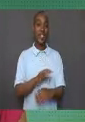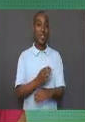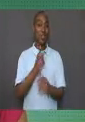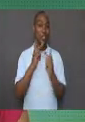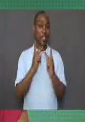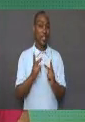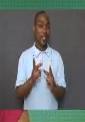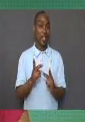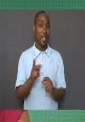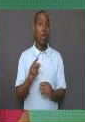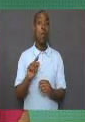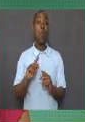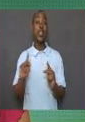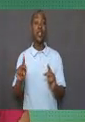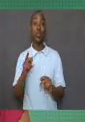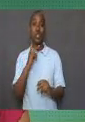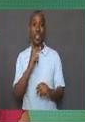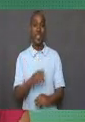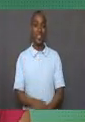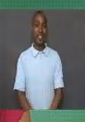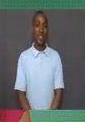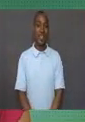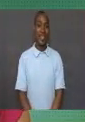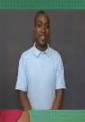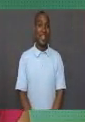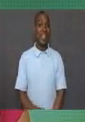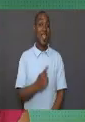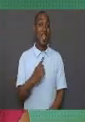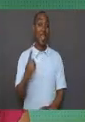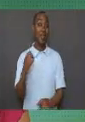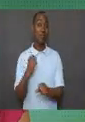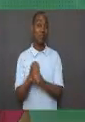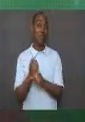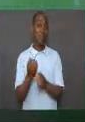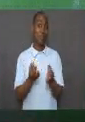and platelets, and described their functions.